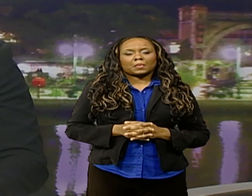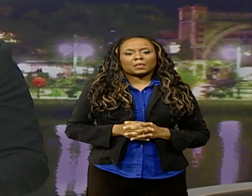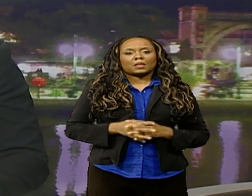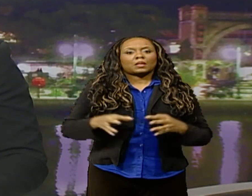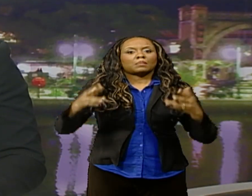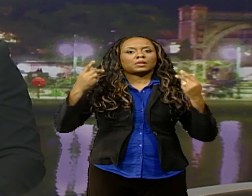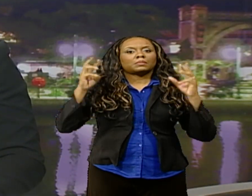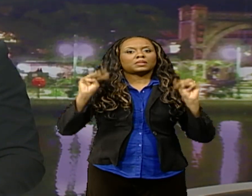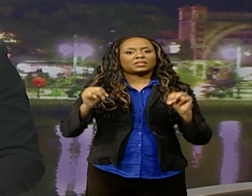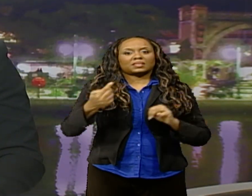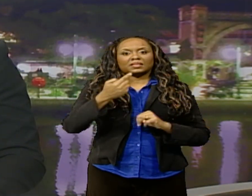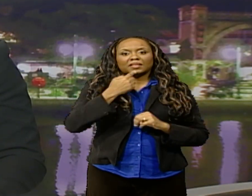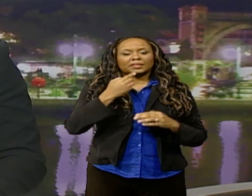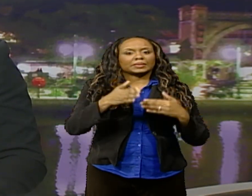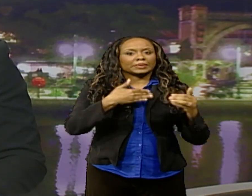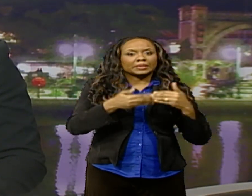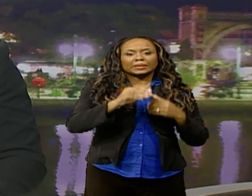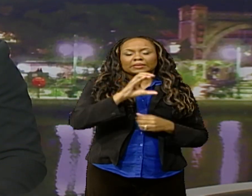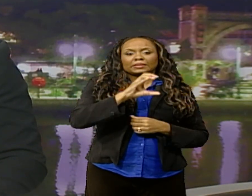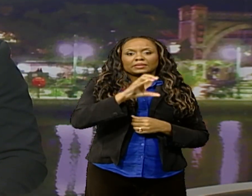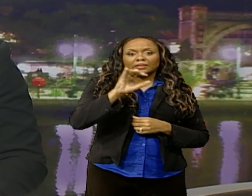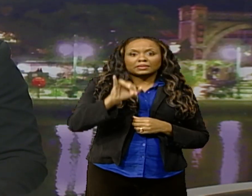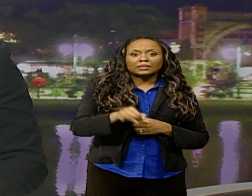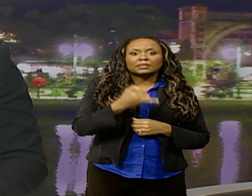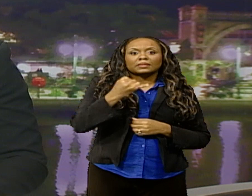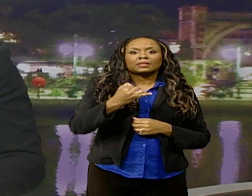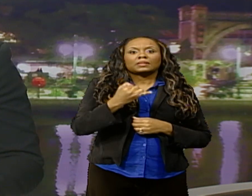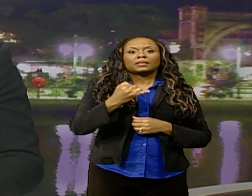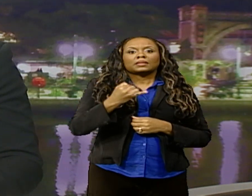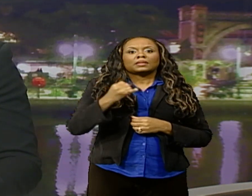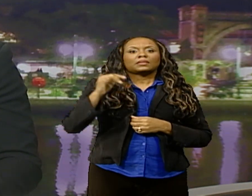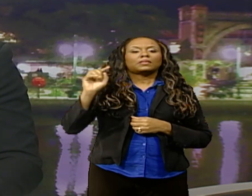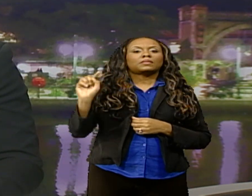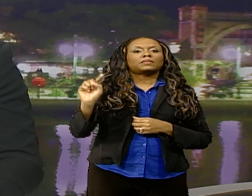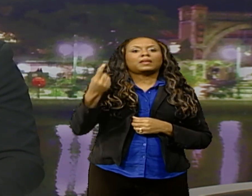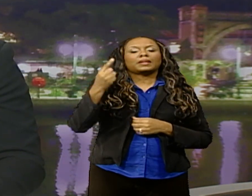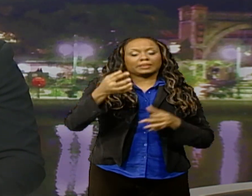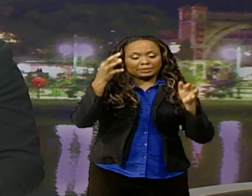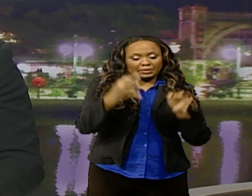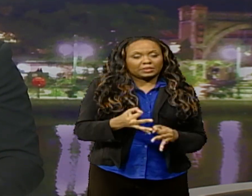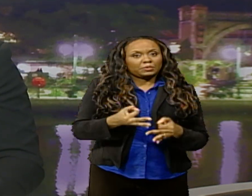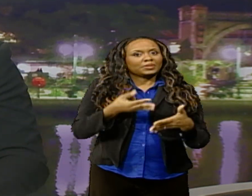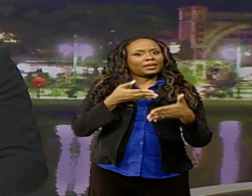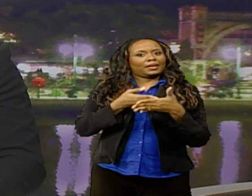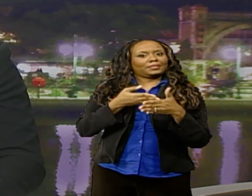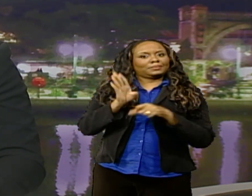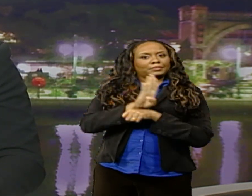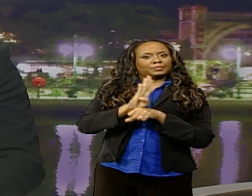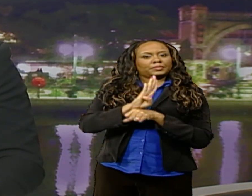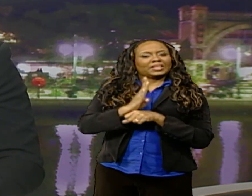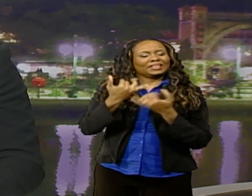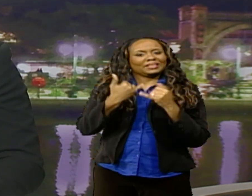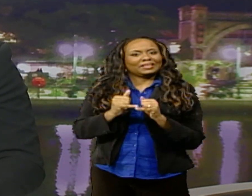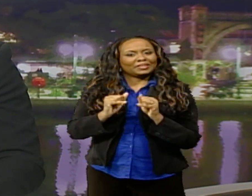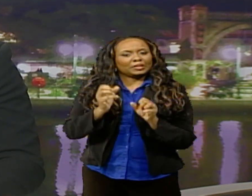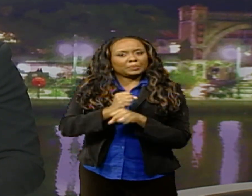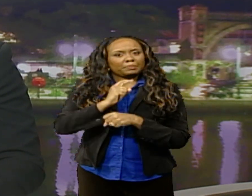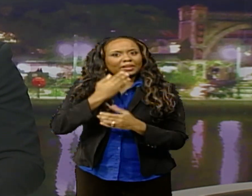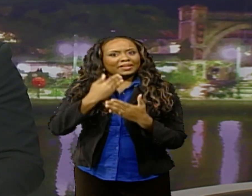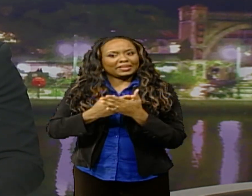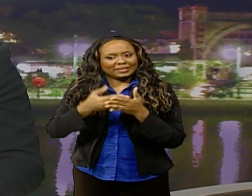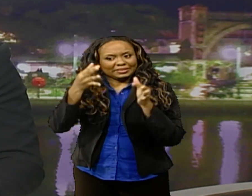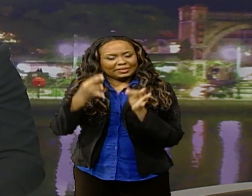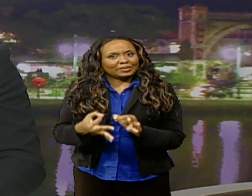Ms. Motley revealed that although the CCJ's first judgment was against Barbados, it has made decisions that have impacted the